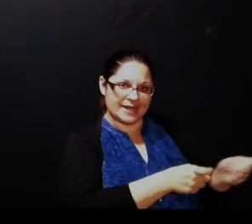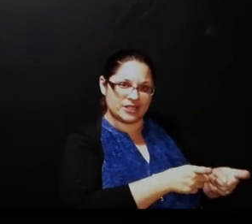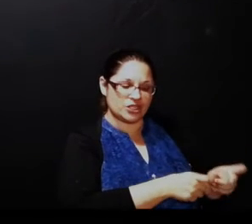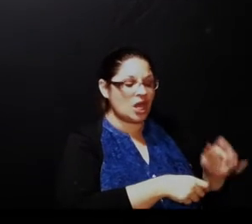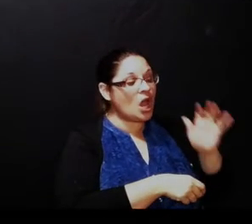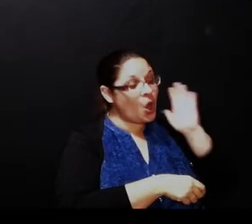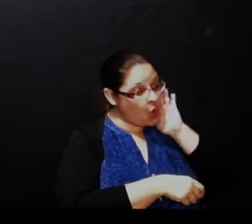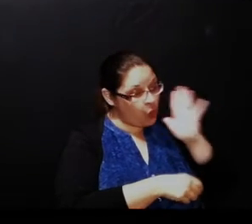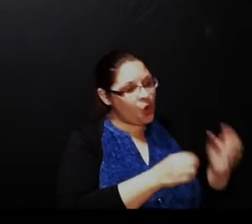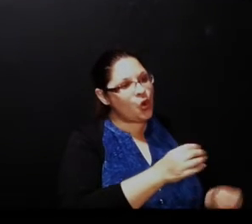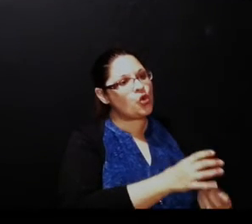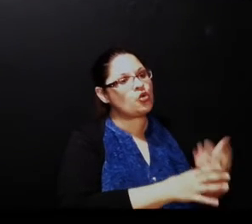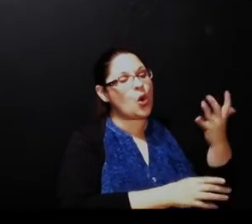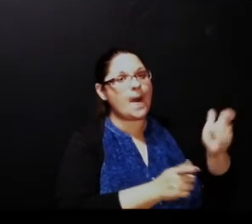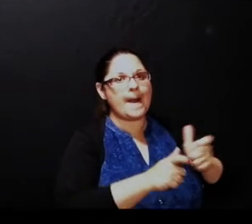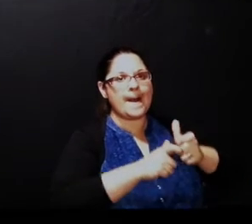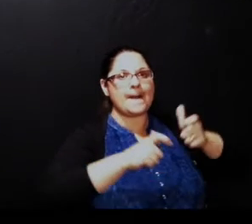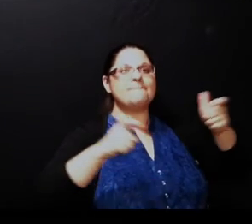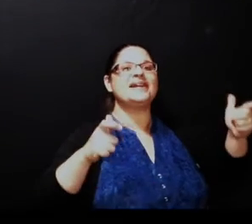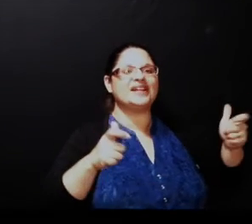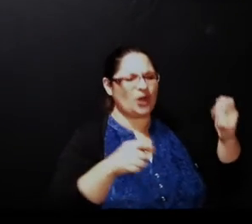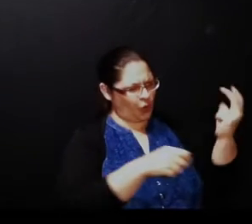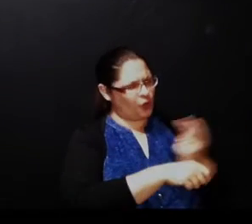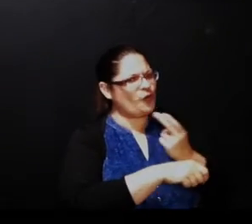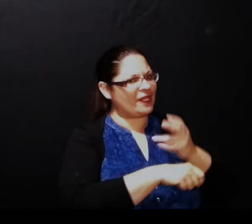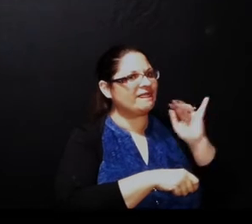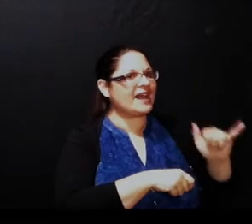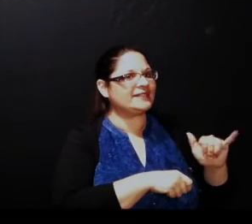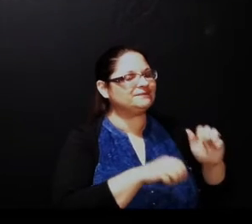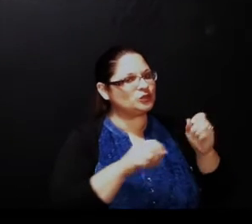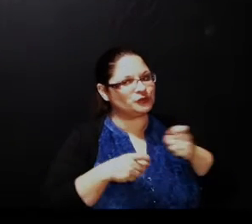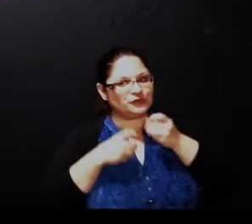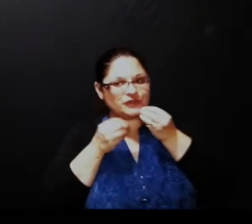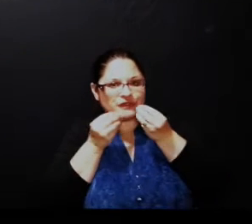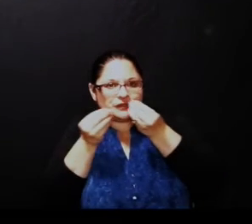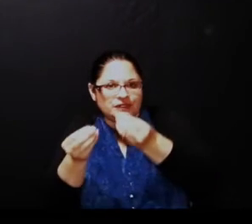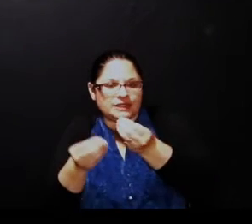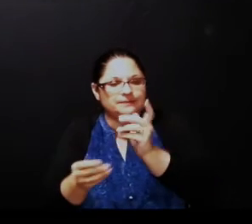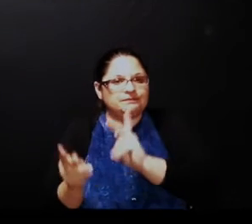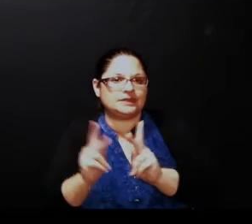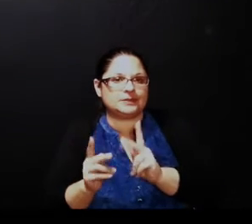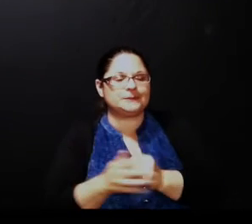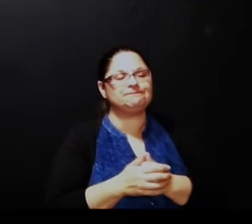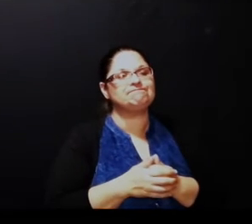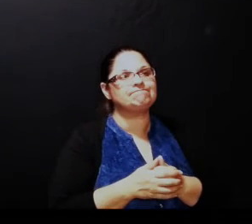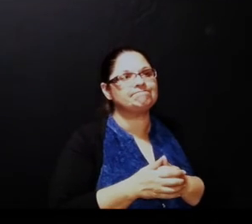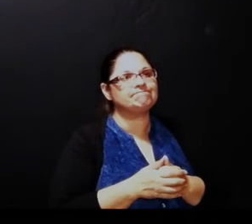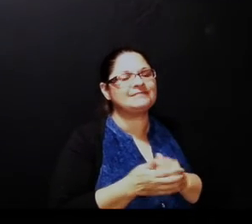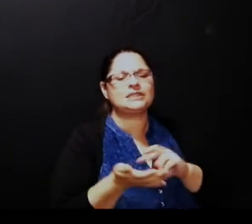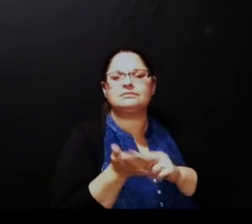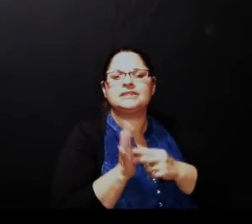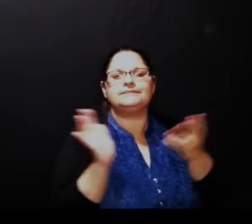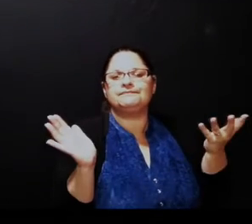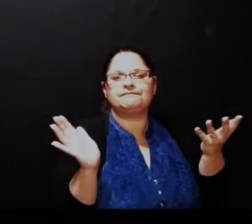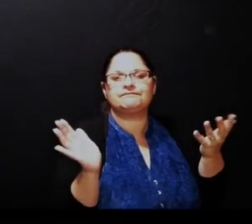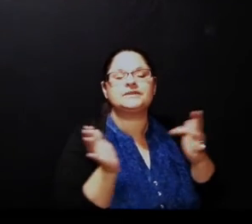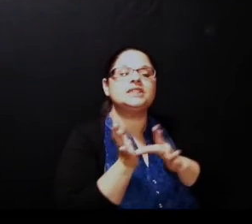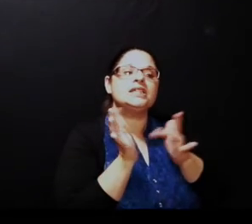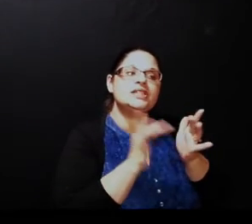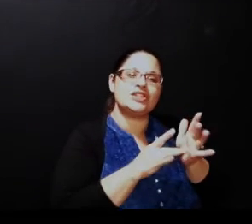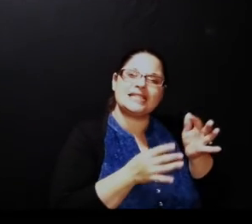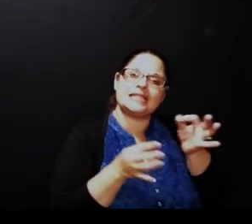productive than the seed itself could be. Here's what Jesus is saying. At the cost of the